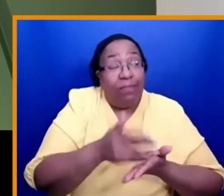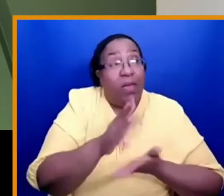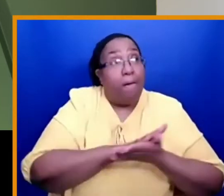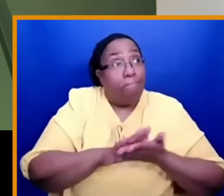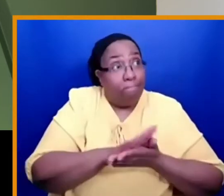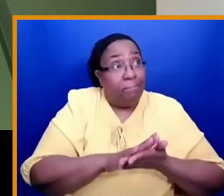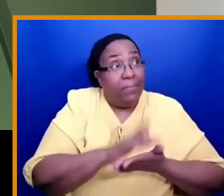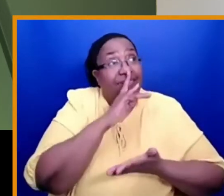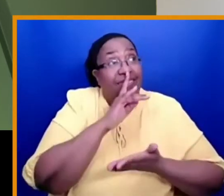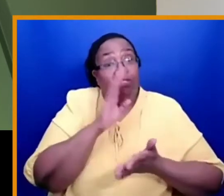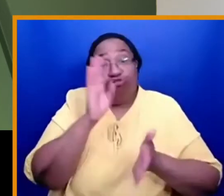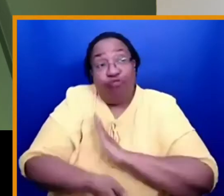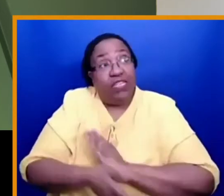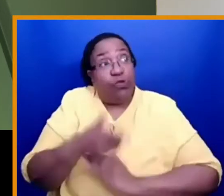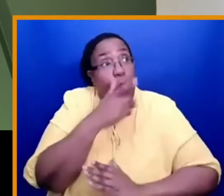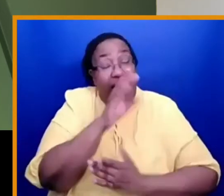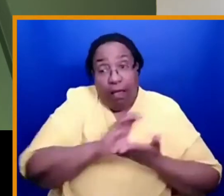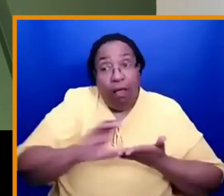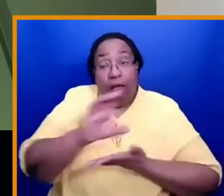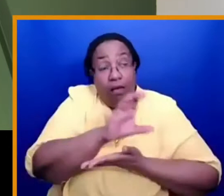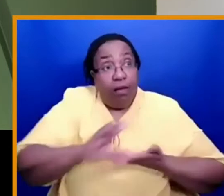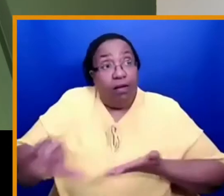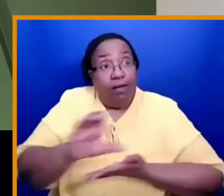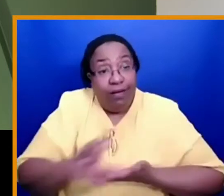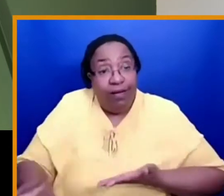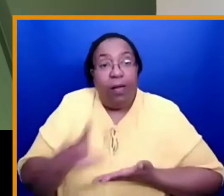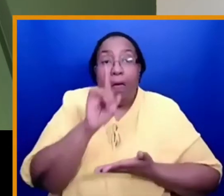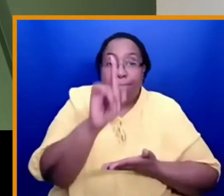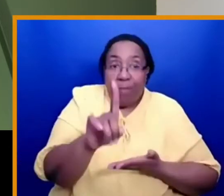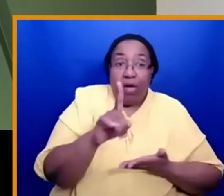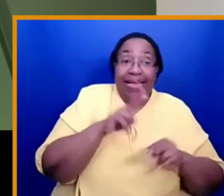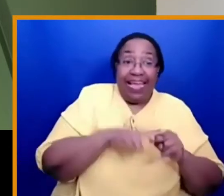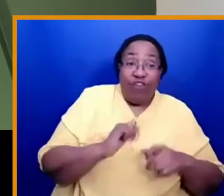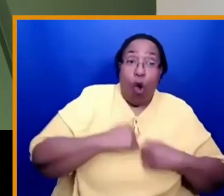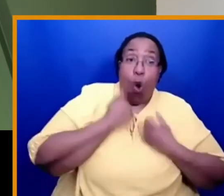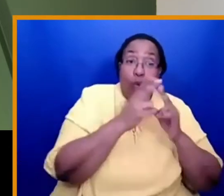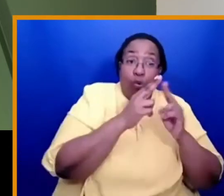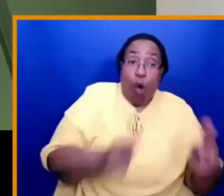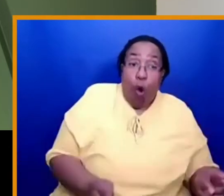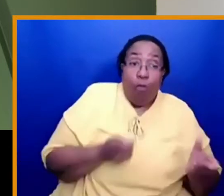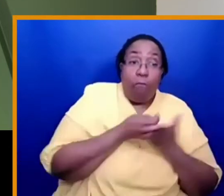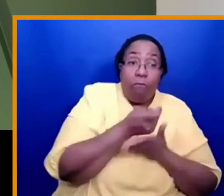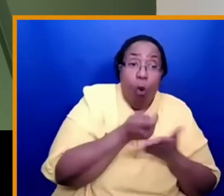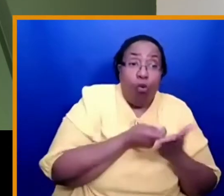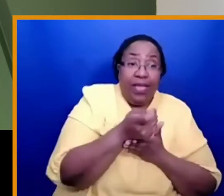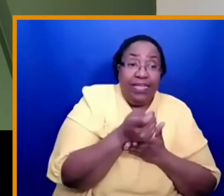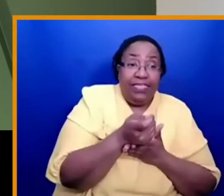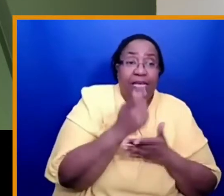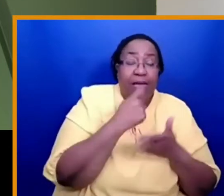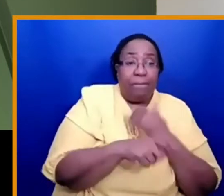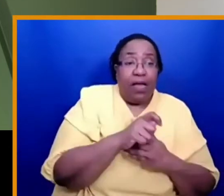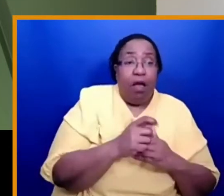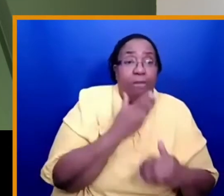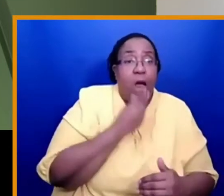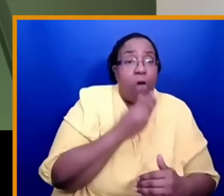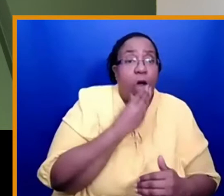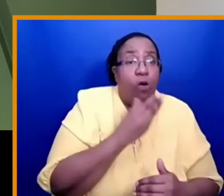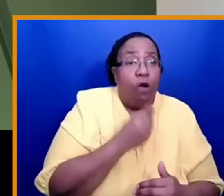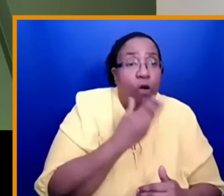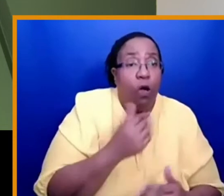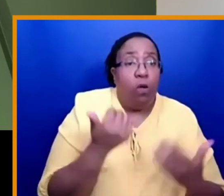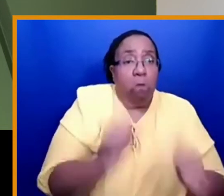up 39 weeks of mortgage debt before the government will give them a loan to pay most of the mortgage interest, but not the interest on the